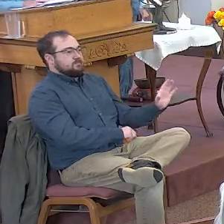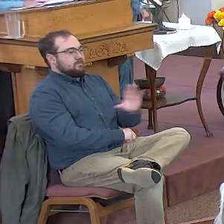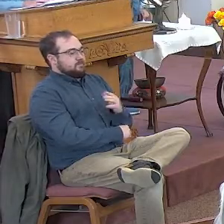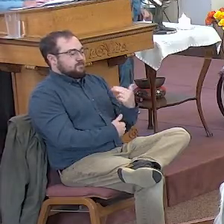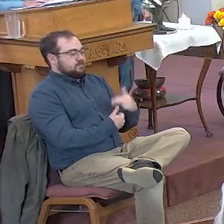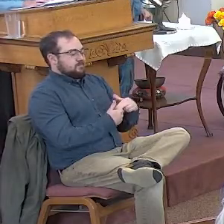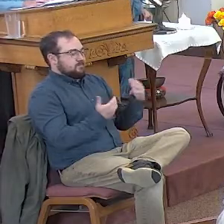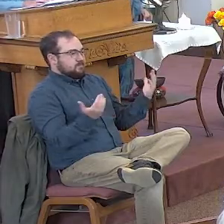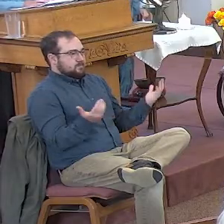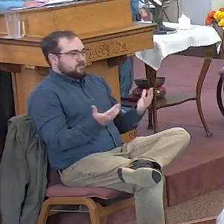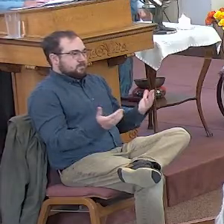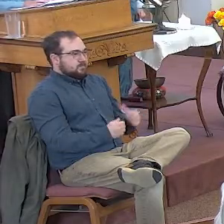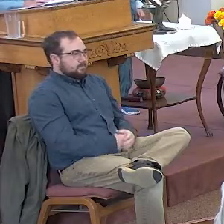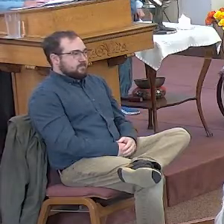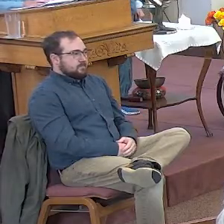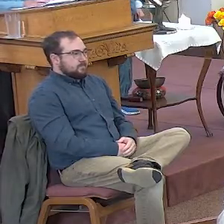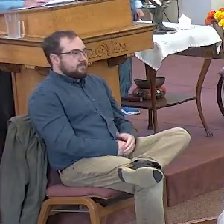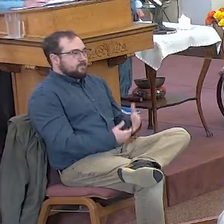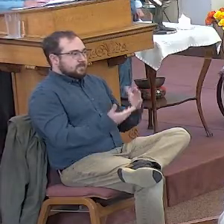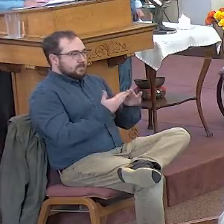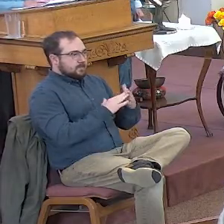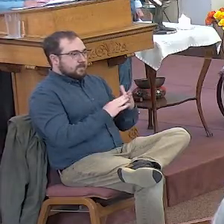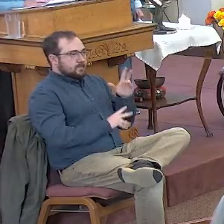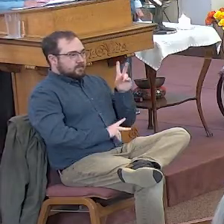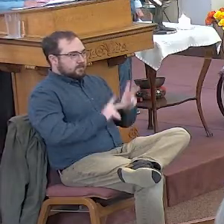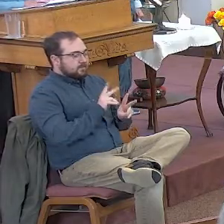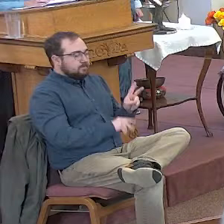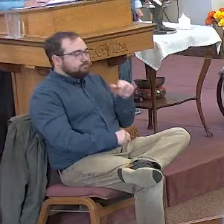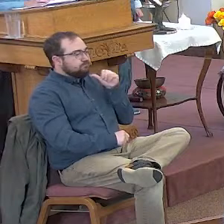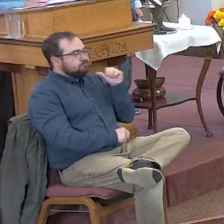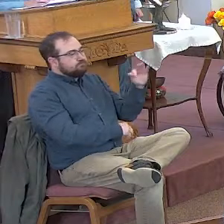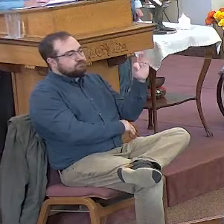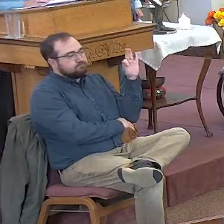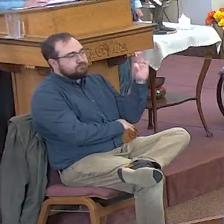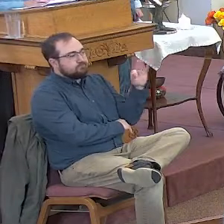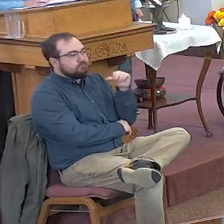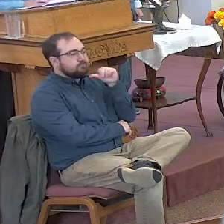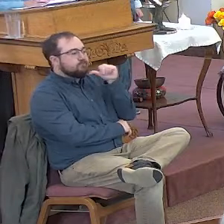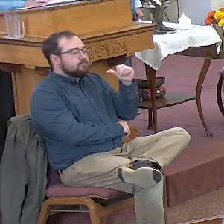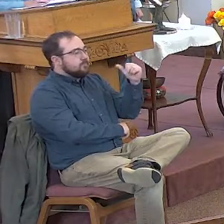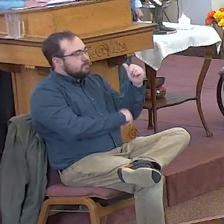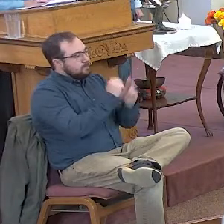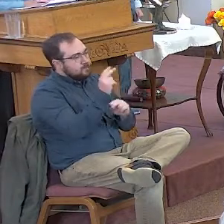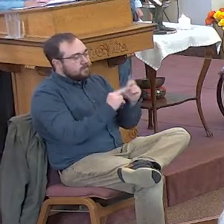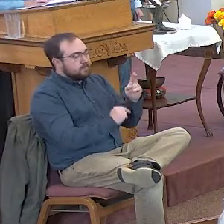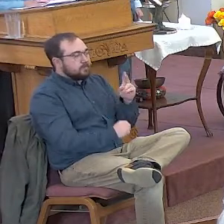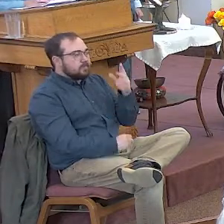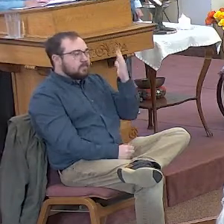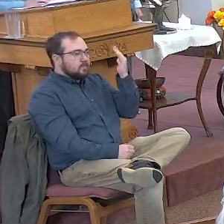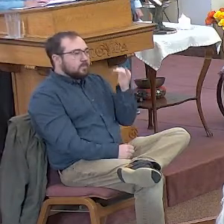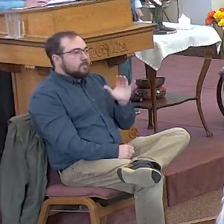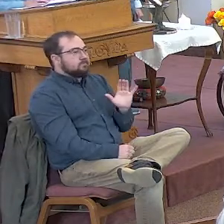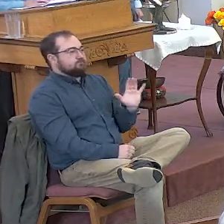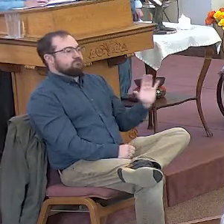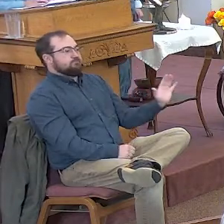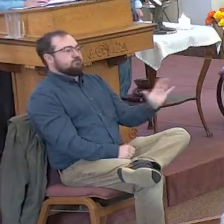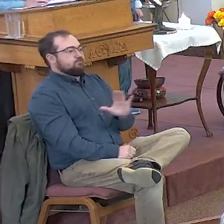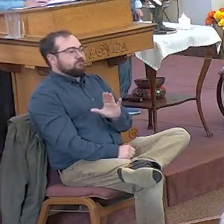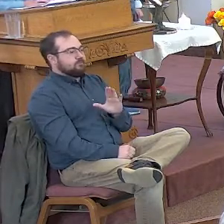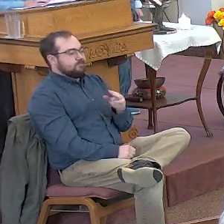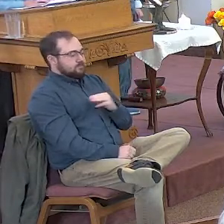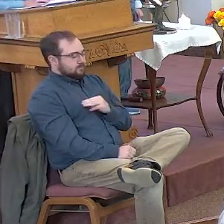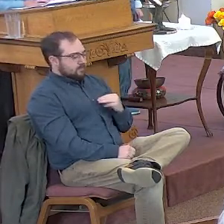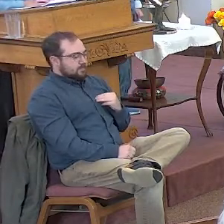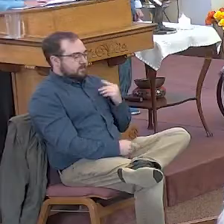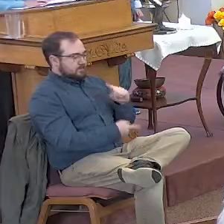joining is a community of people, not a minister or a building, because you, the members and friends